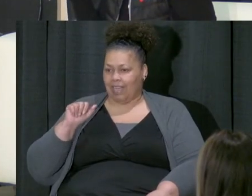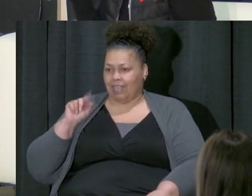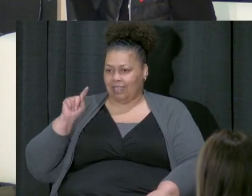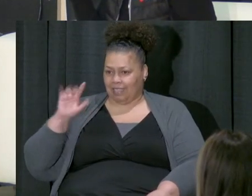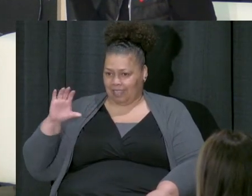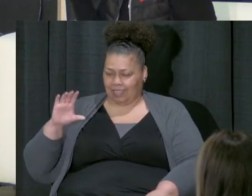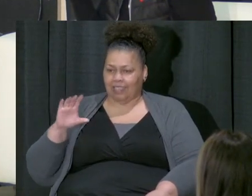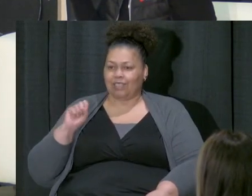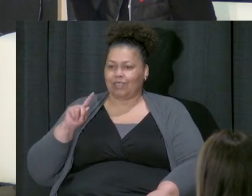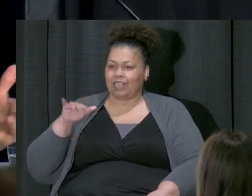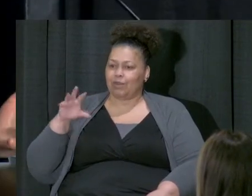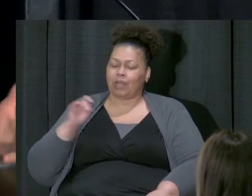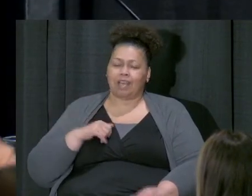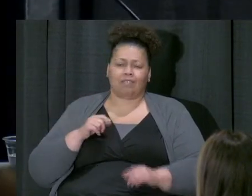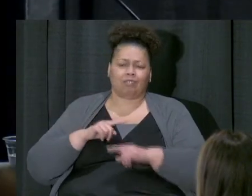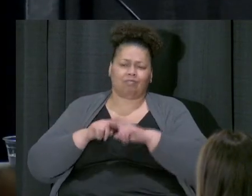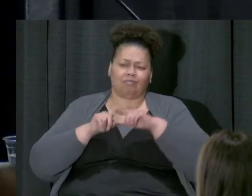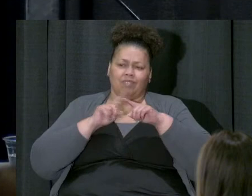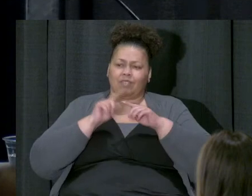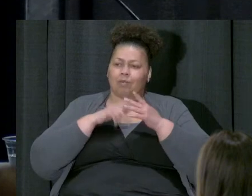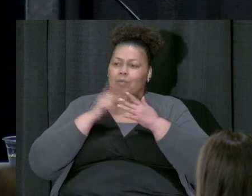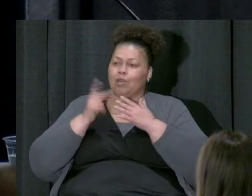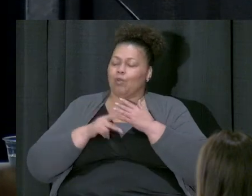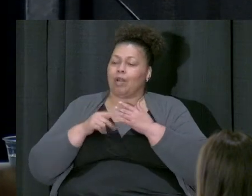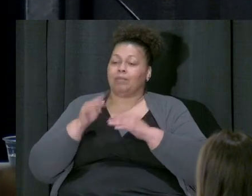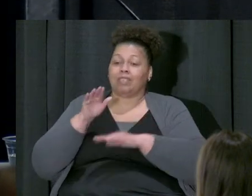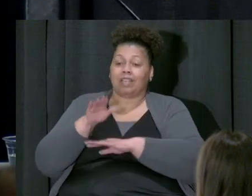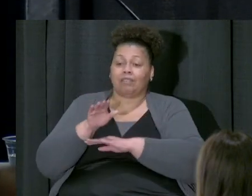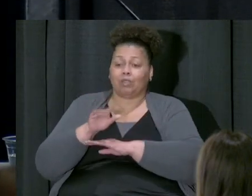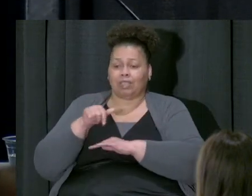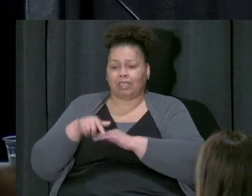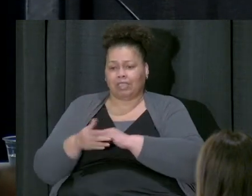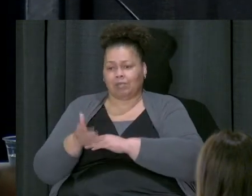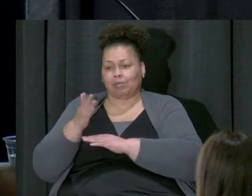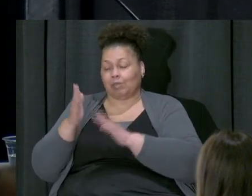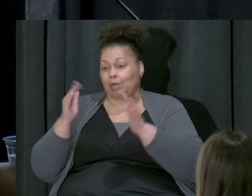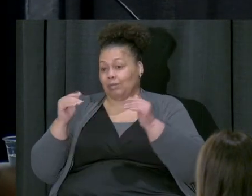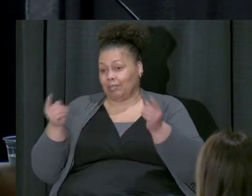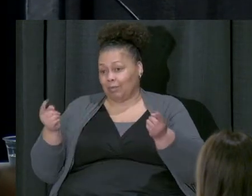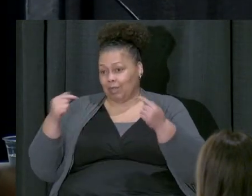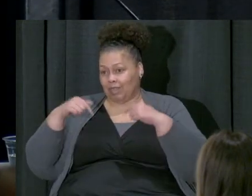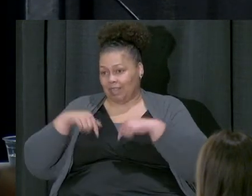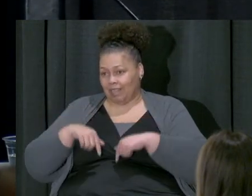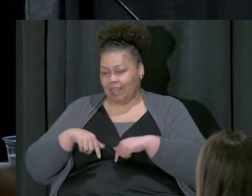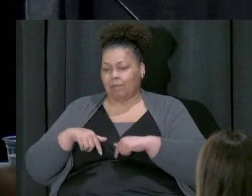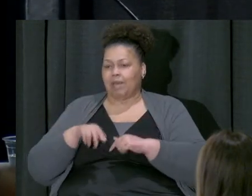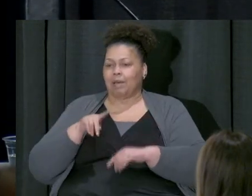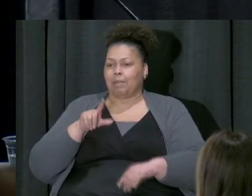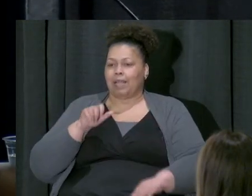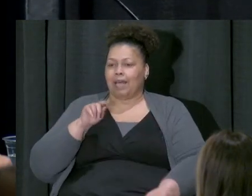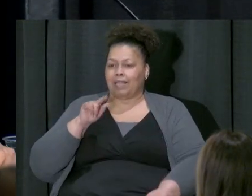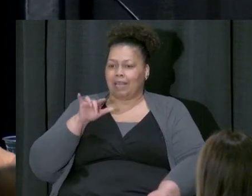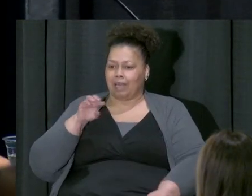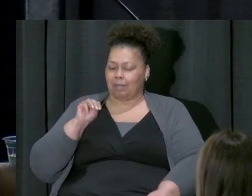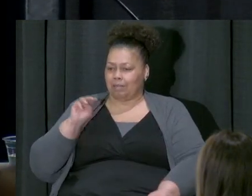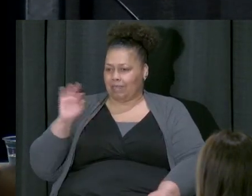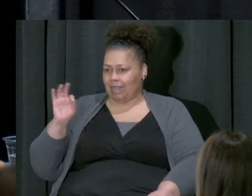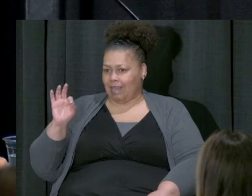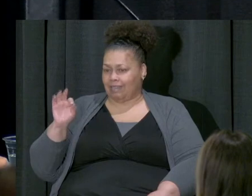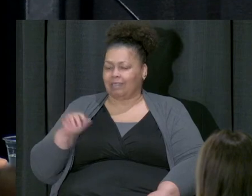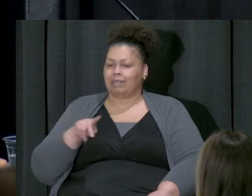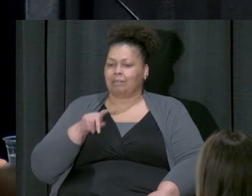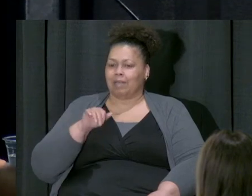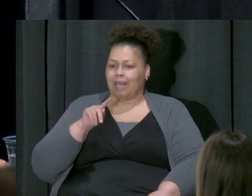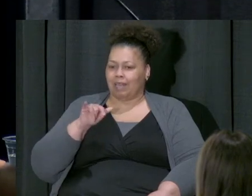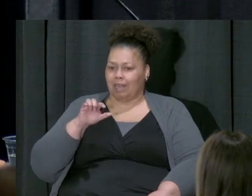us this afternoon and this morning. We hope you'll come down here to our studios in Platinum 9 and Platinum 10 and see the rest of our